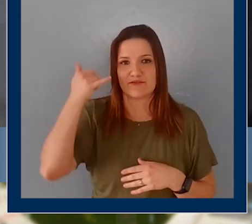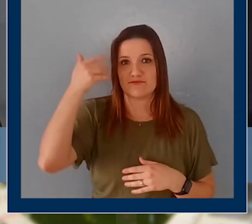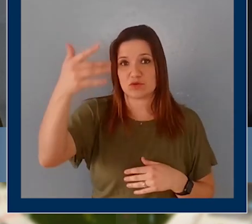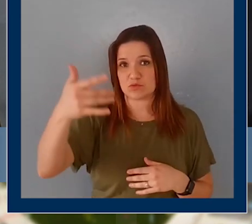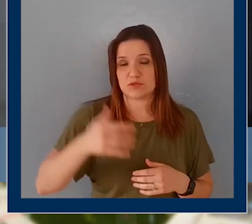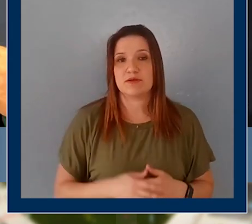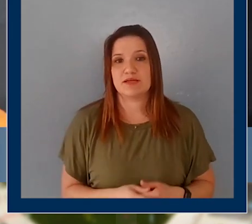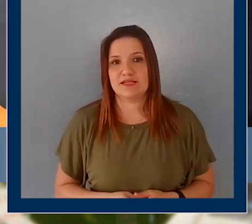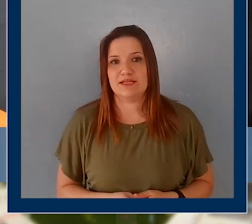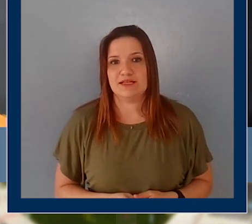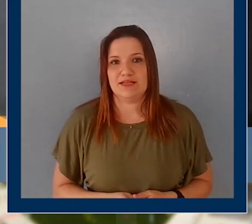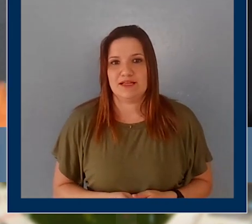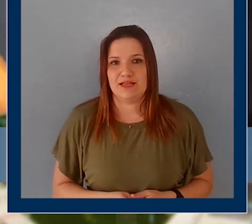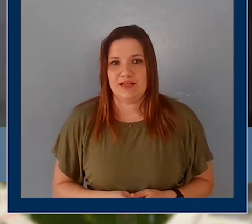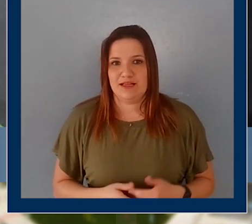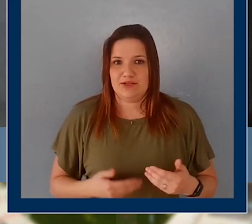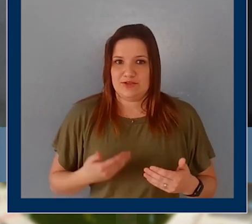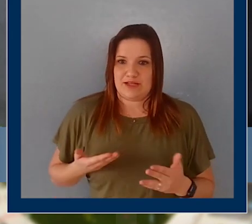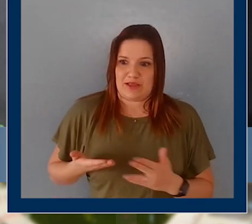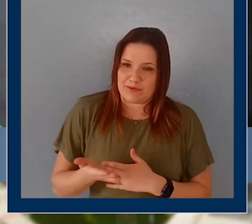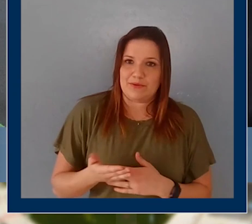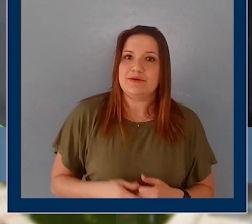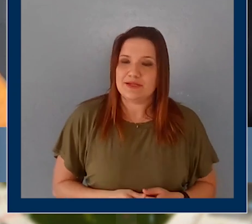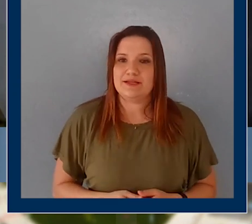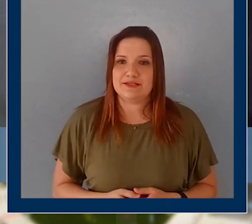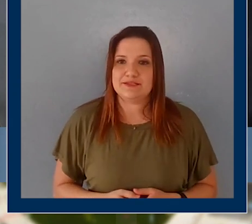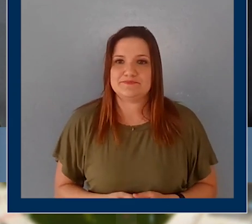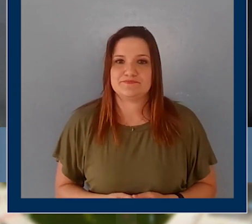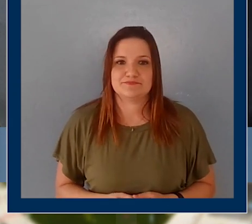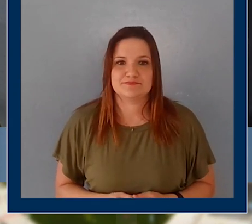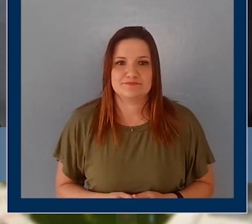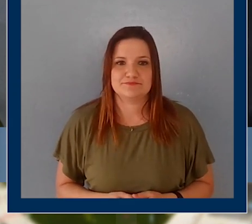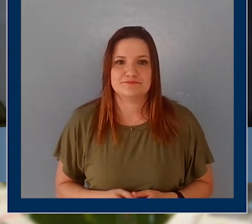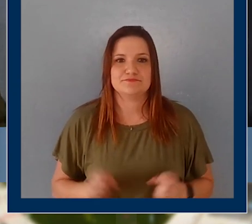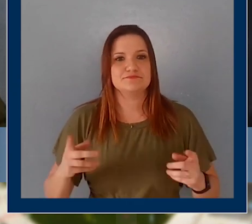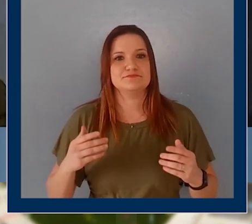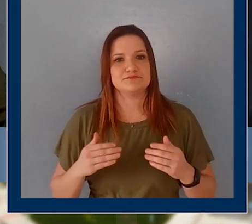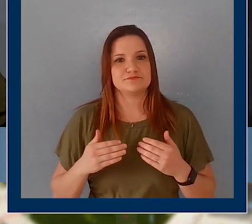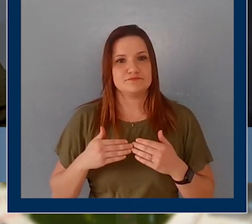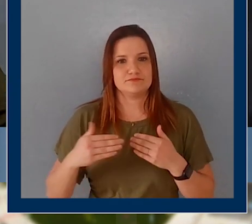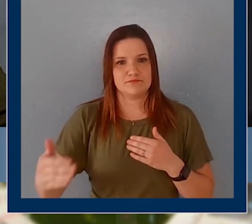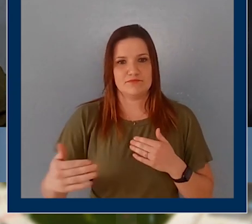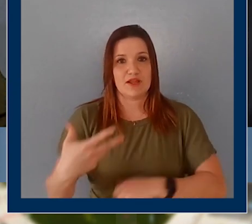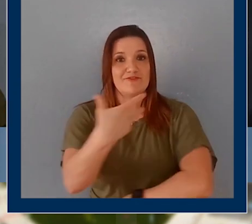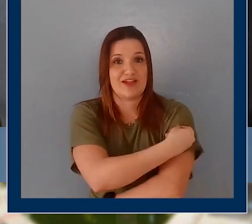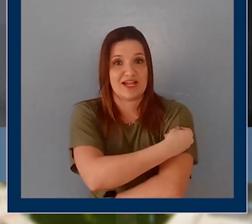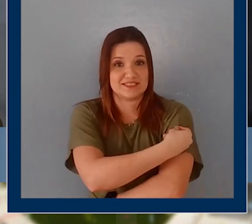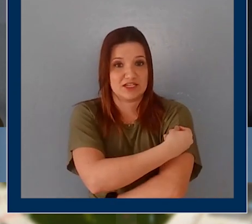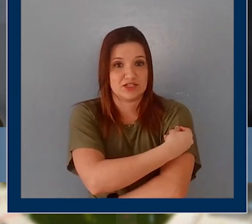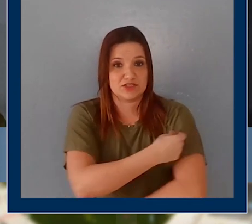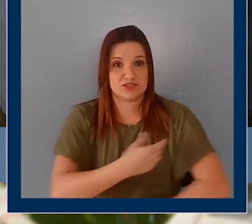that? Yeah. So as somebody who has had COVID, I am worried about the effects that people are reporting that